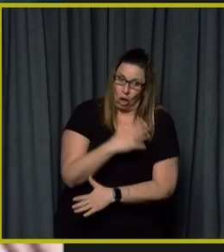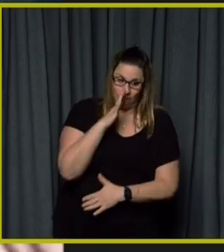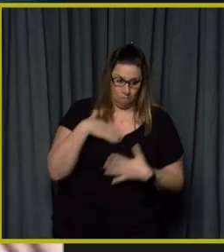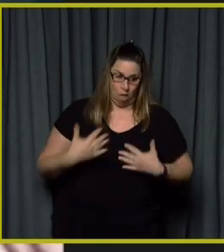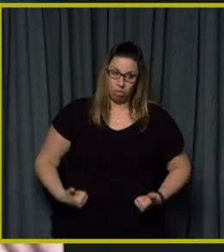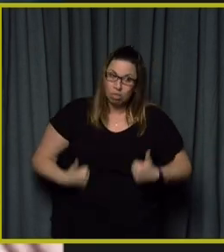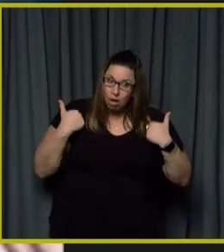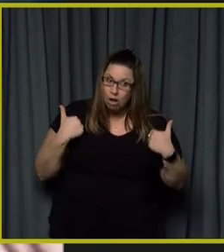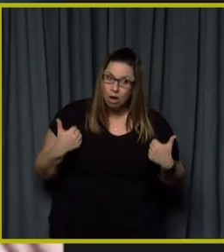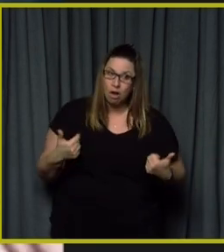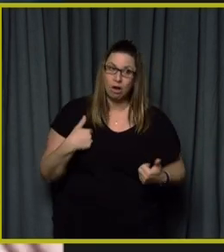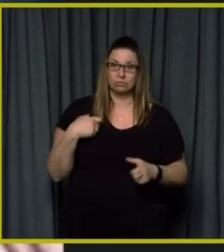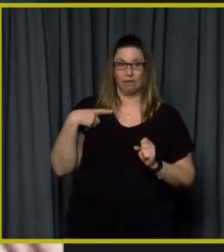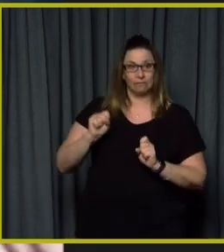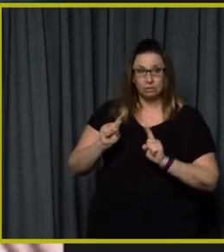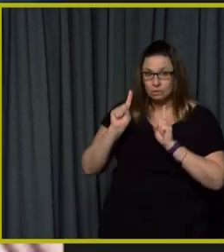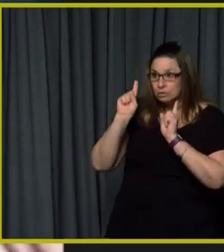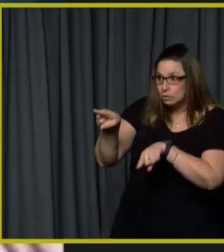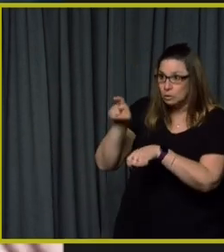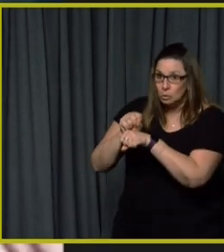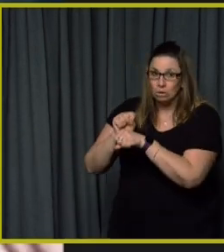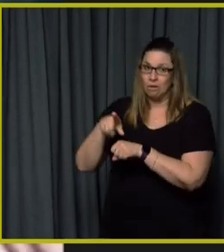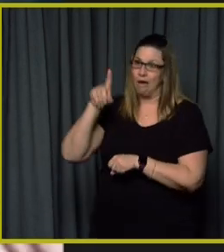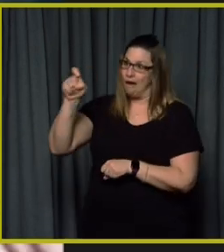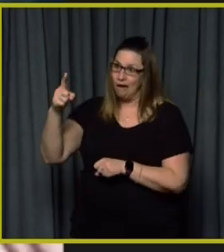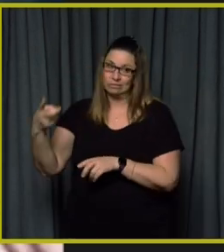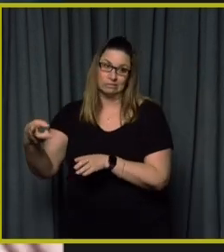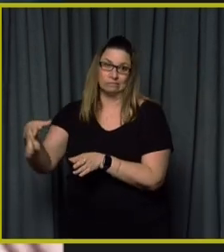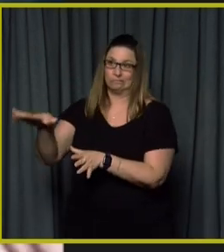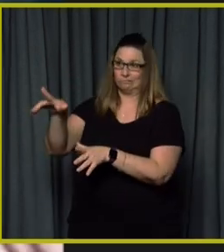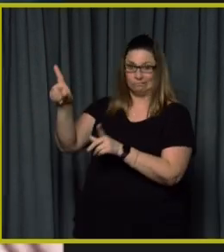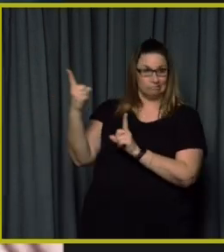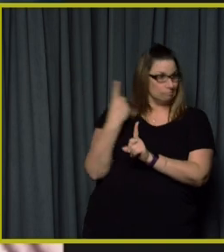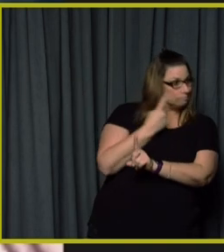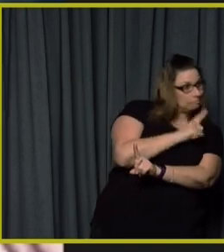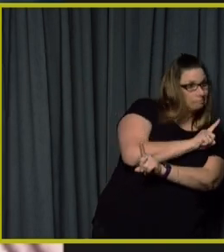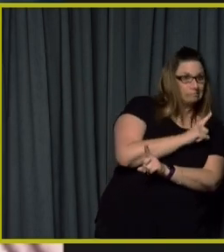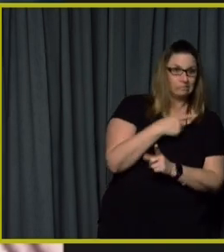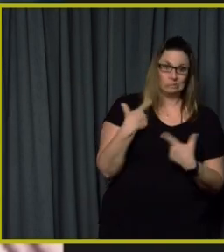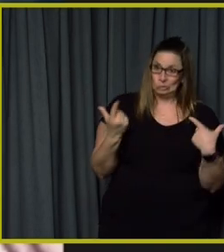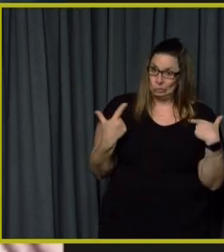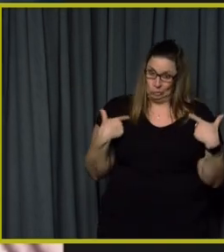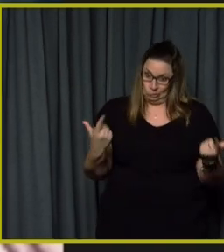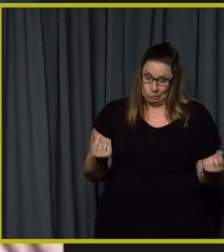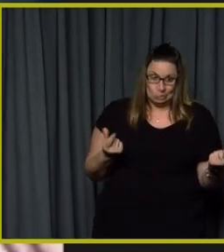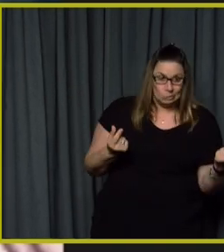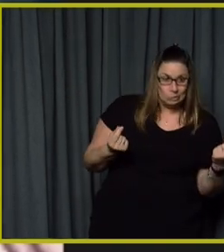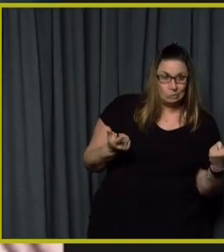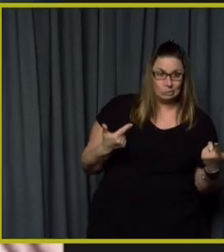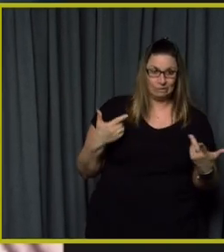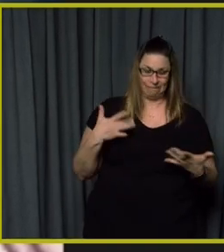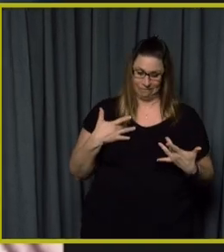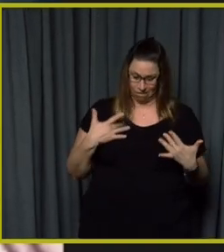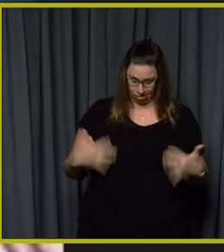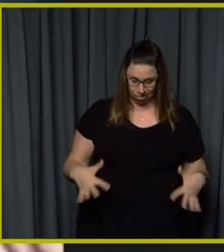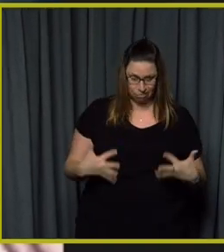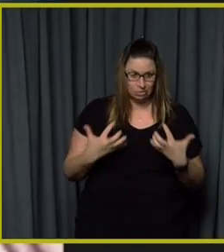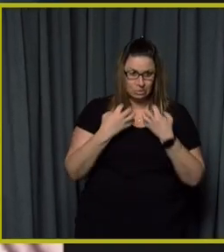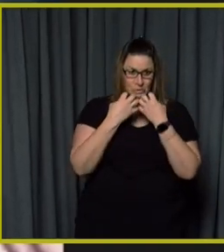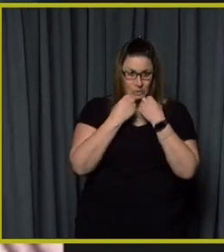work, especially when it's gone. It breaks my heart because I don't know what's going to happen when you come